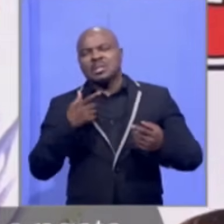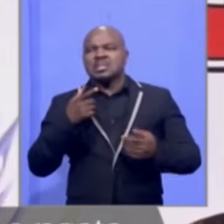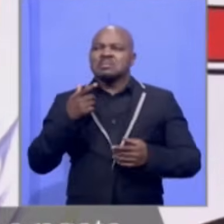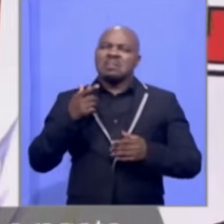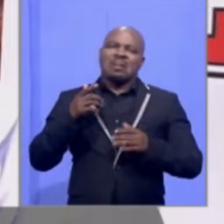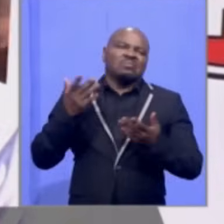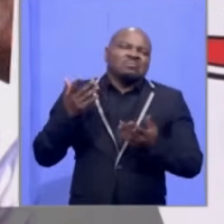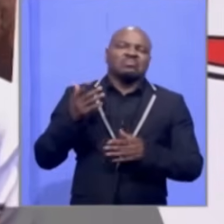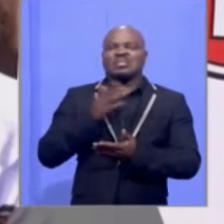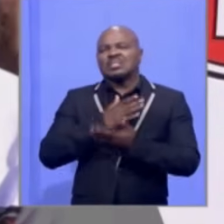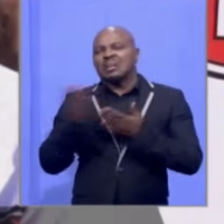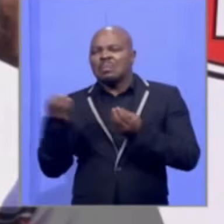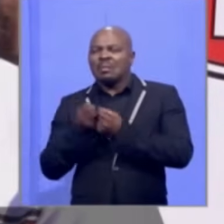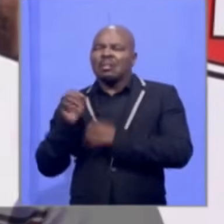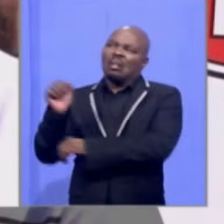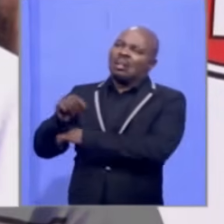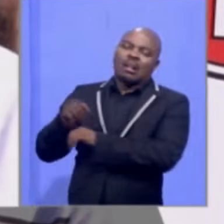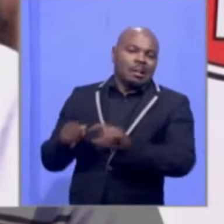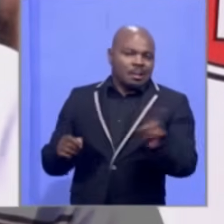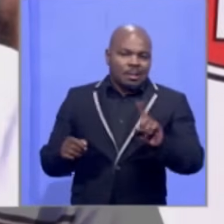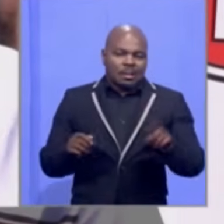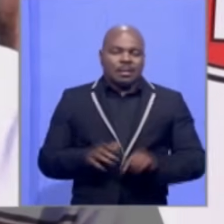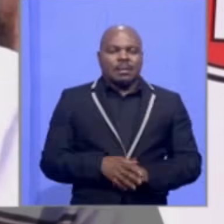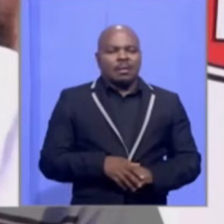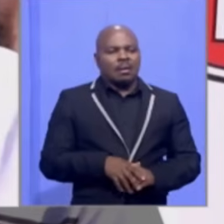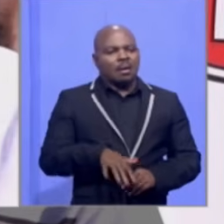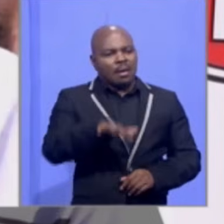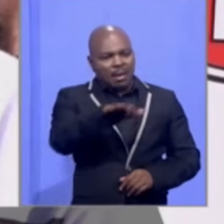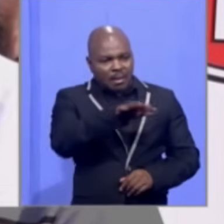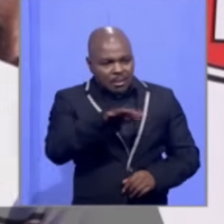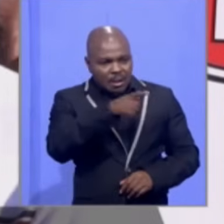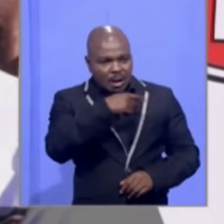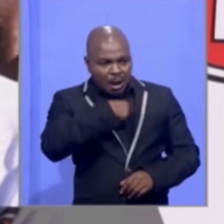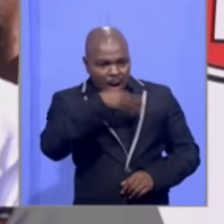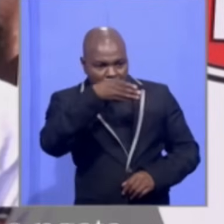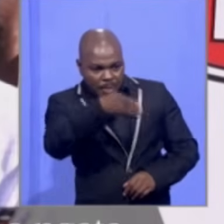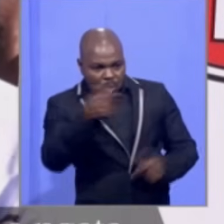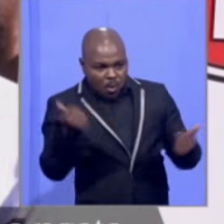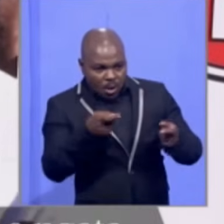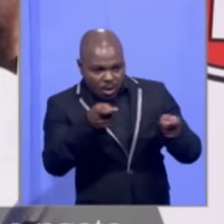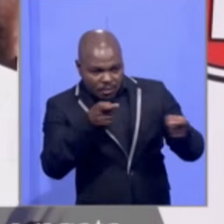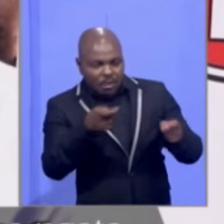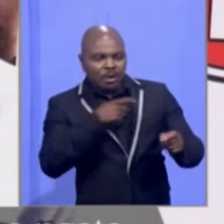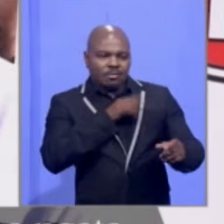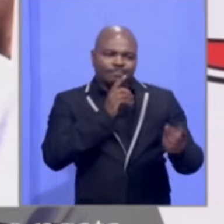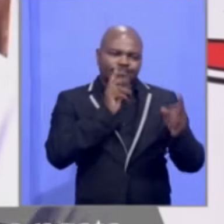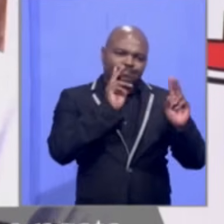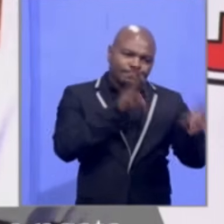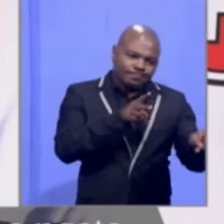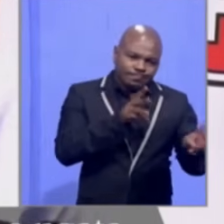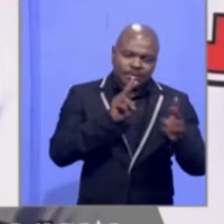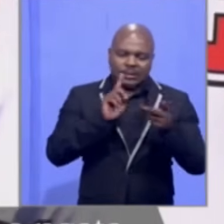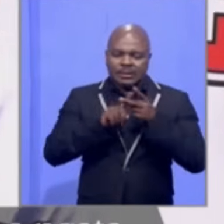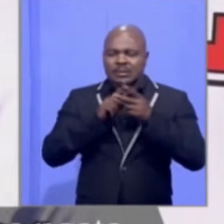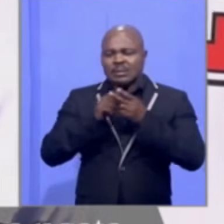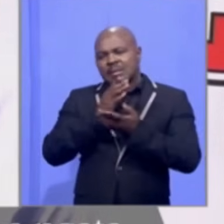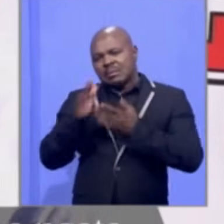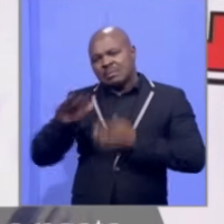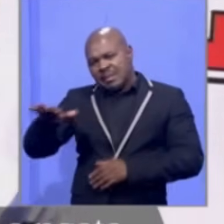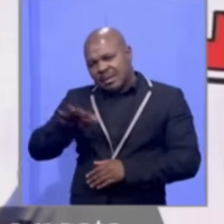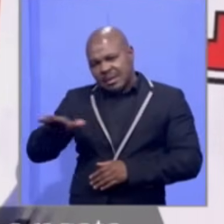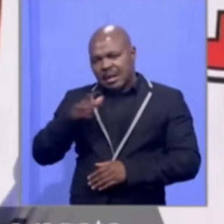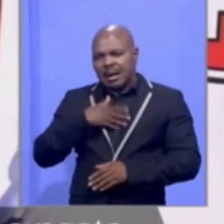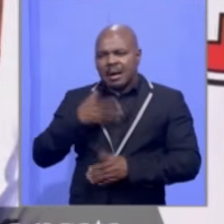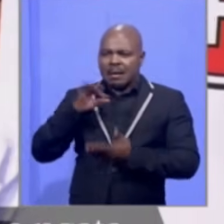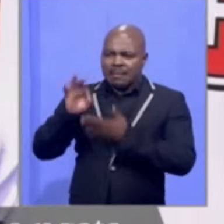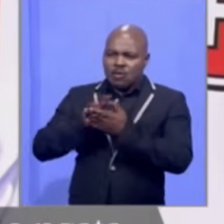mistake. We are visiting the areas we govern, the areas where we lost control like